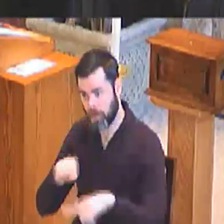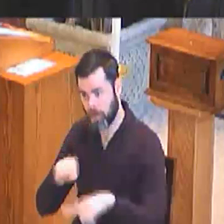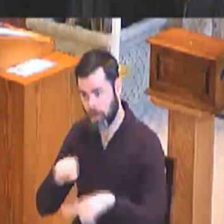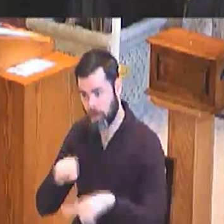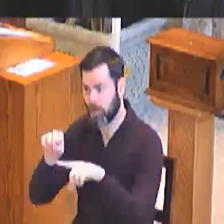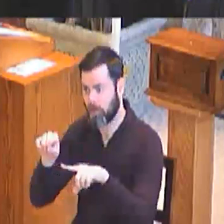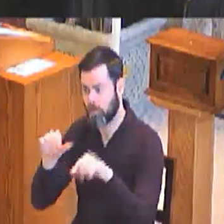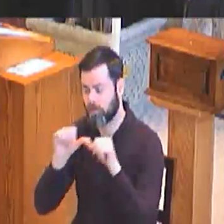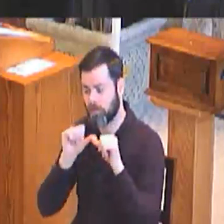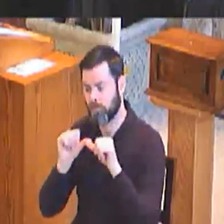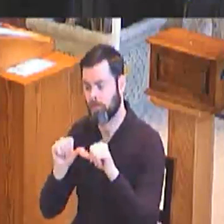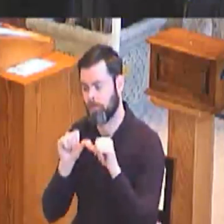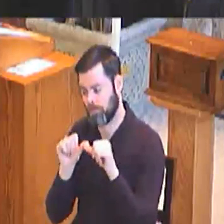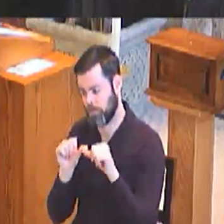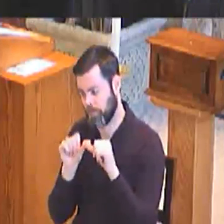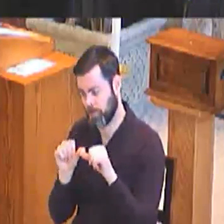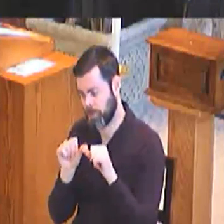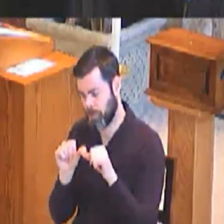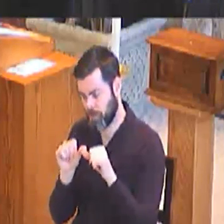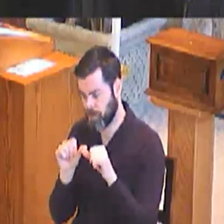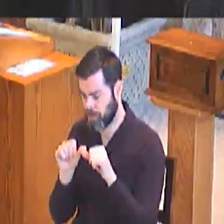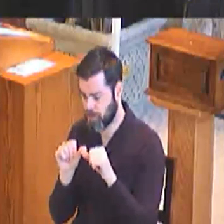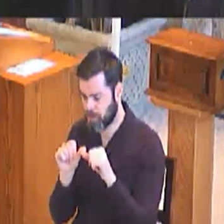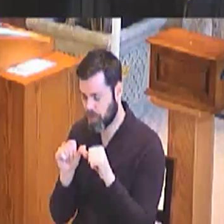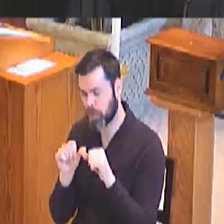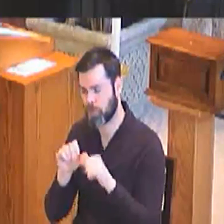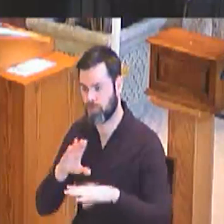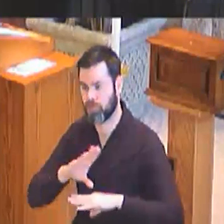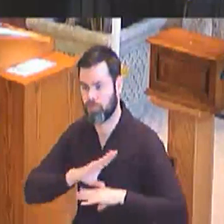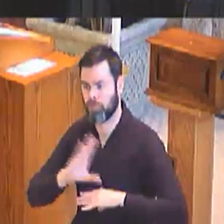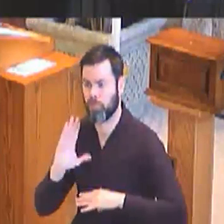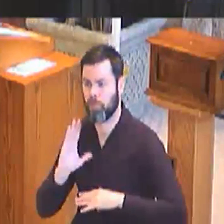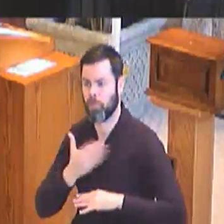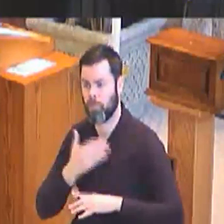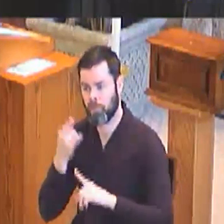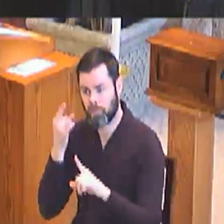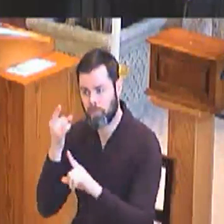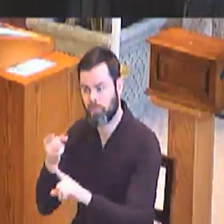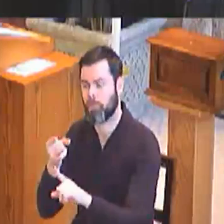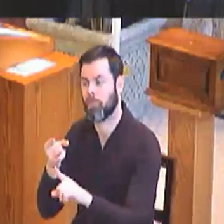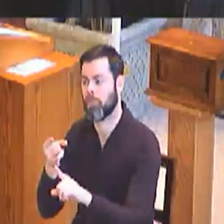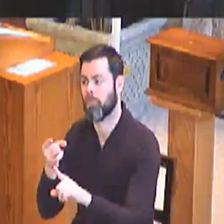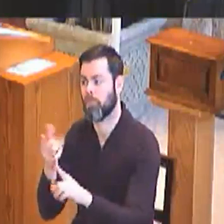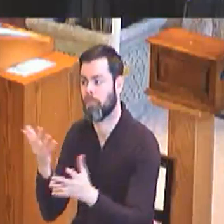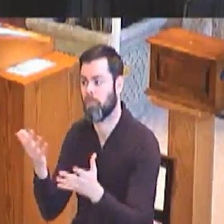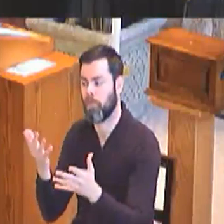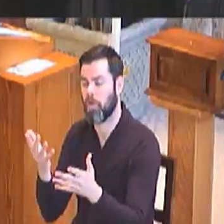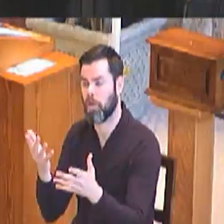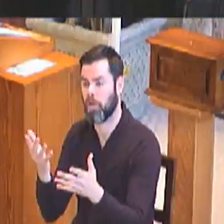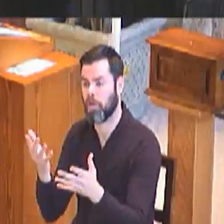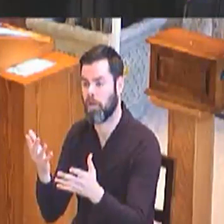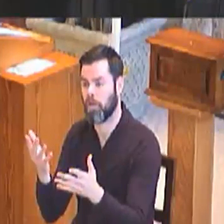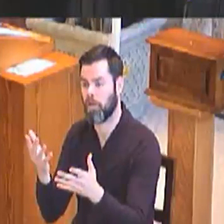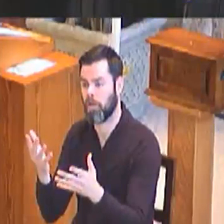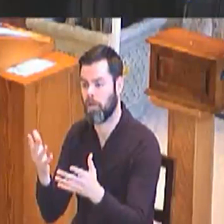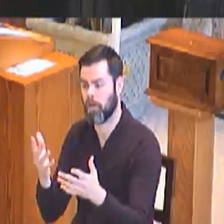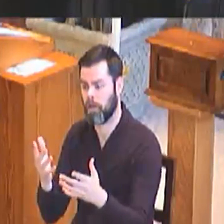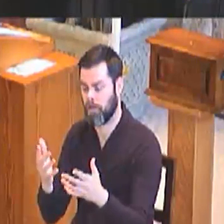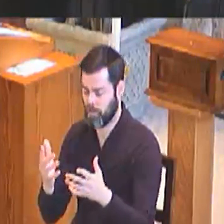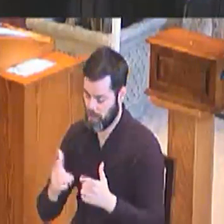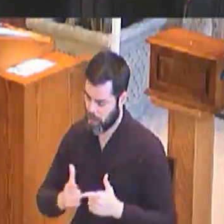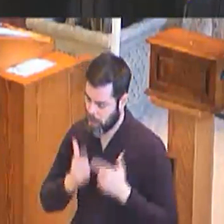as we continue to fulfill our vision and mission of a transformed world. One life at a